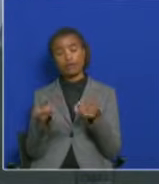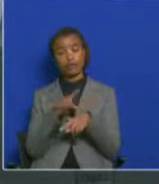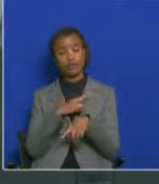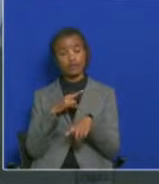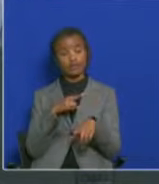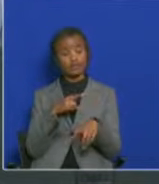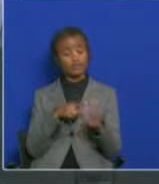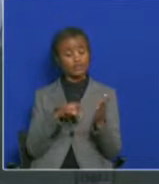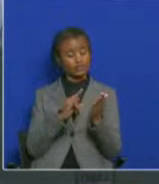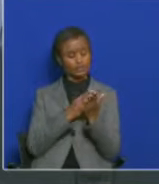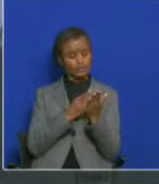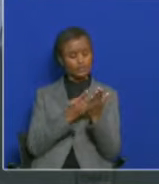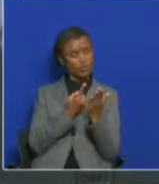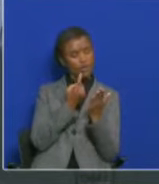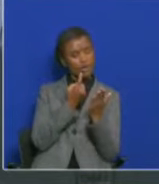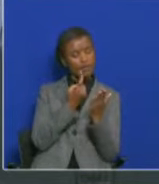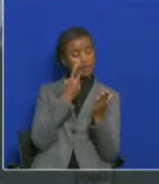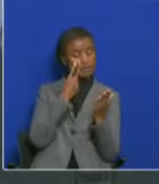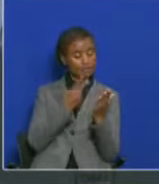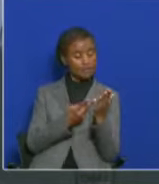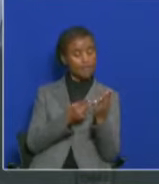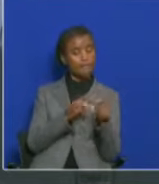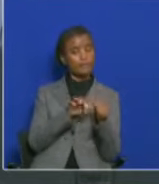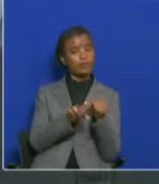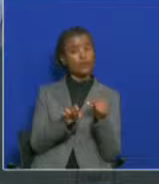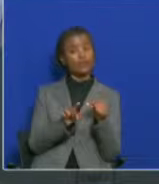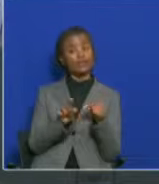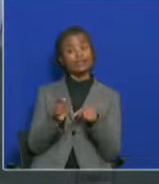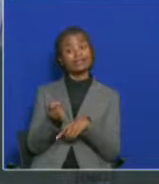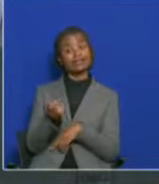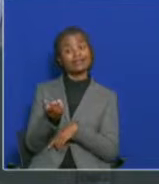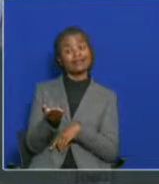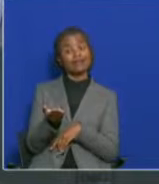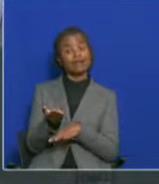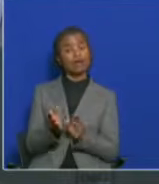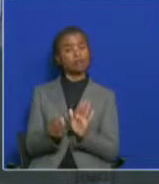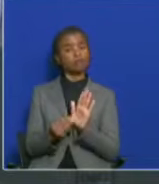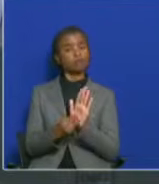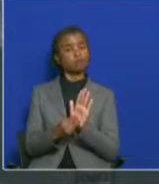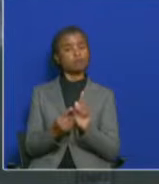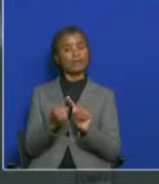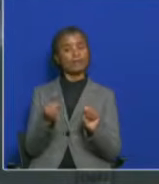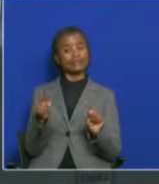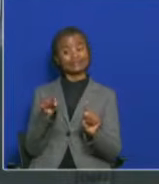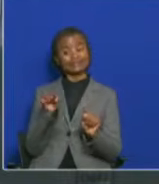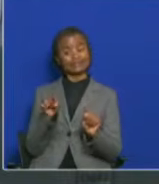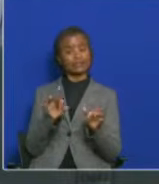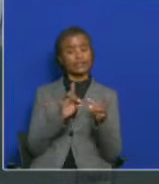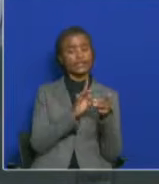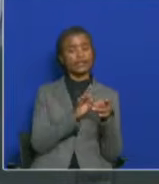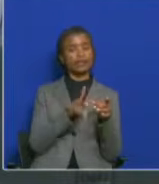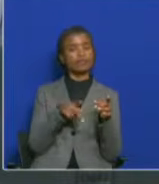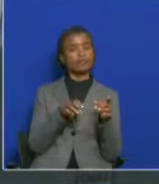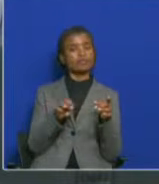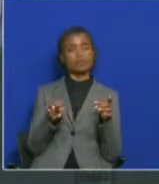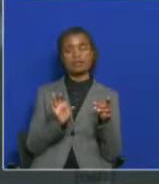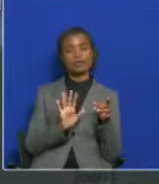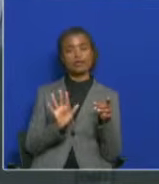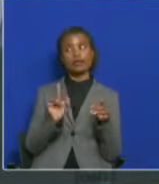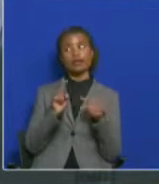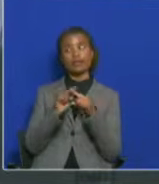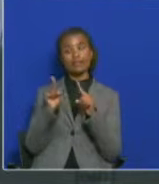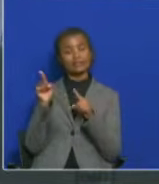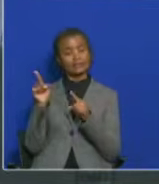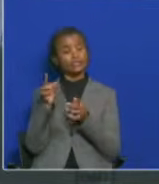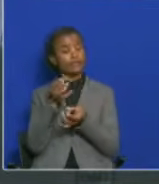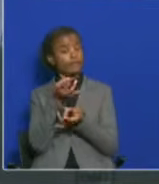was a tender that was not related to PPEs, but he shared that there is this tender coming up, and he shared